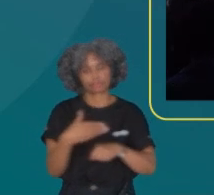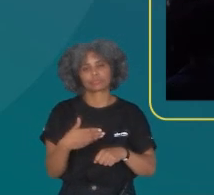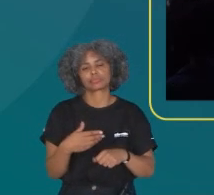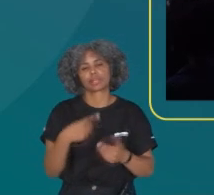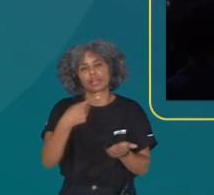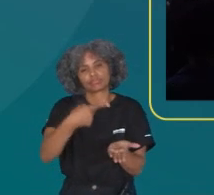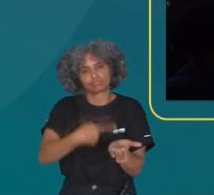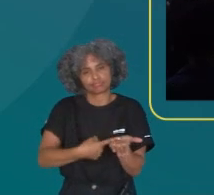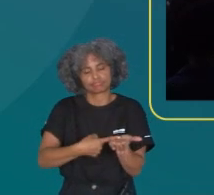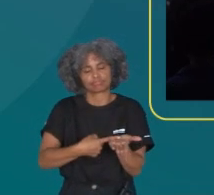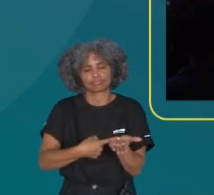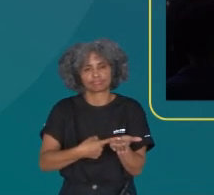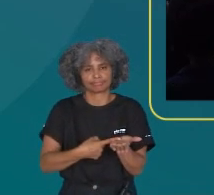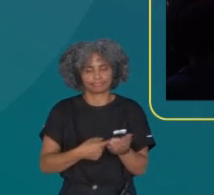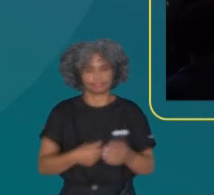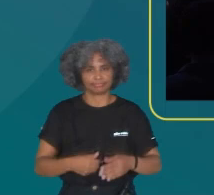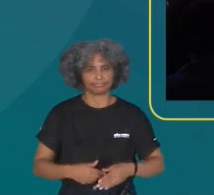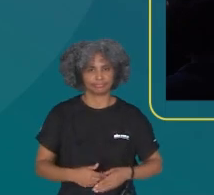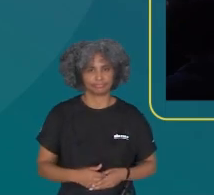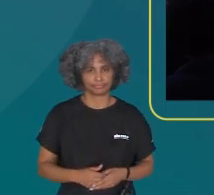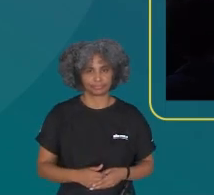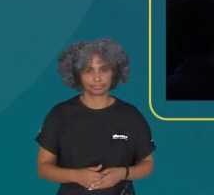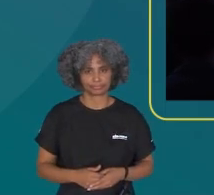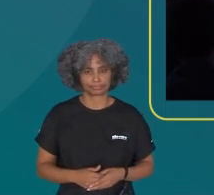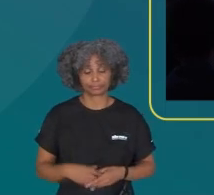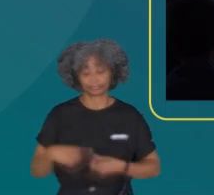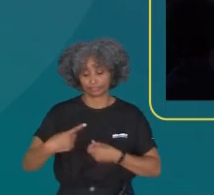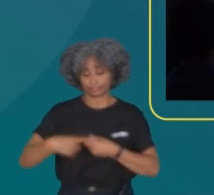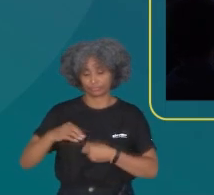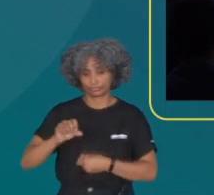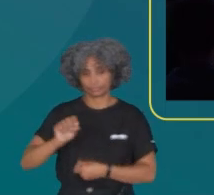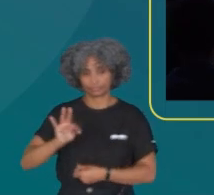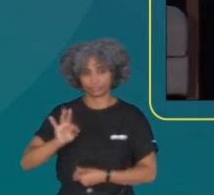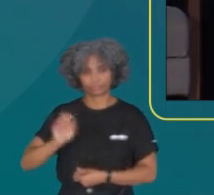Thank you. The city of Austin is very excited to be